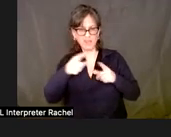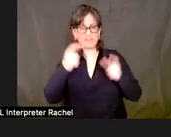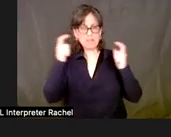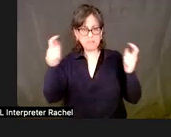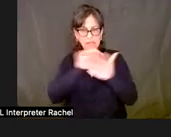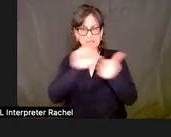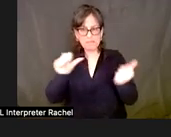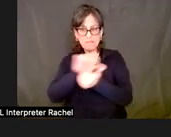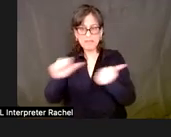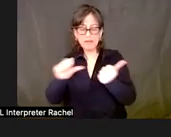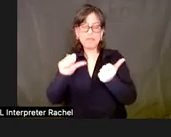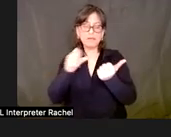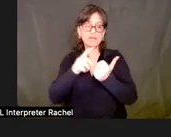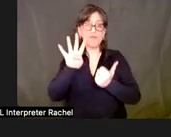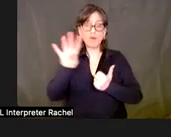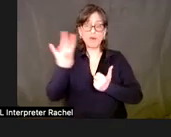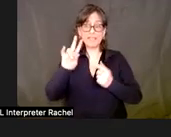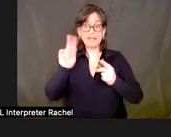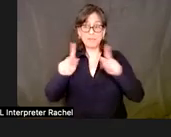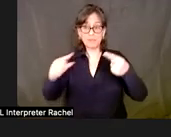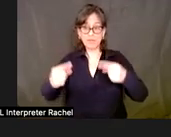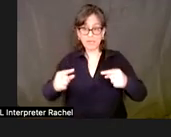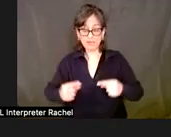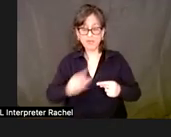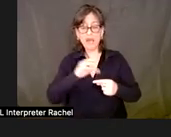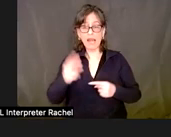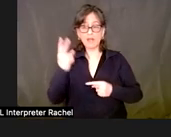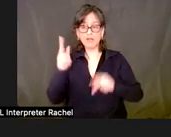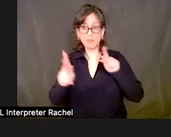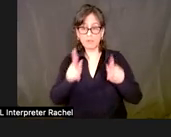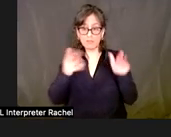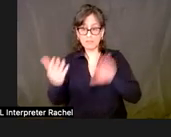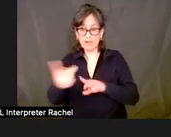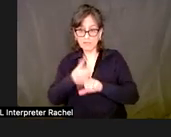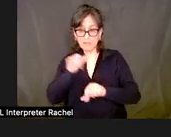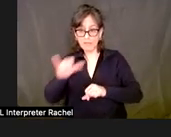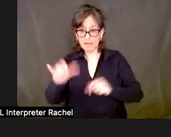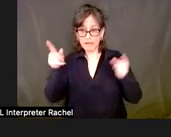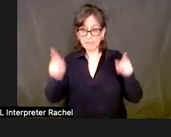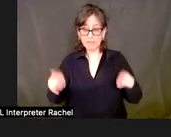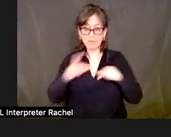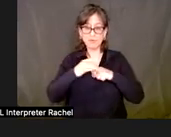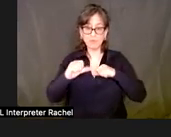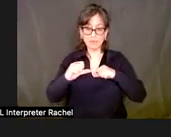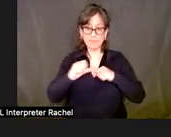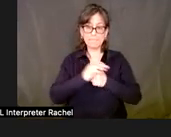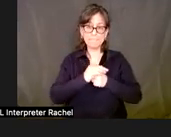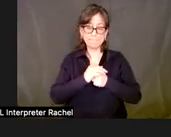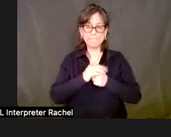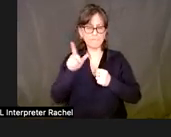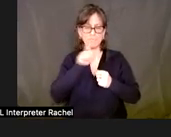damage. There are 47 injuries and unfortunately two fatalities. So this earthquake was